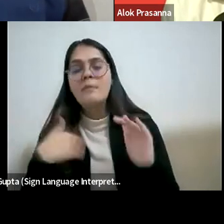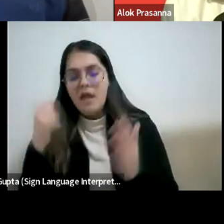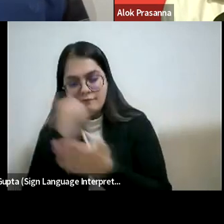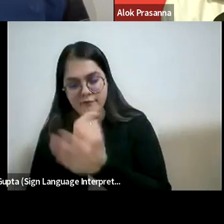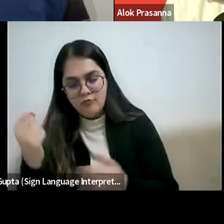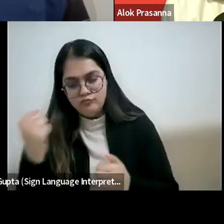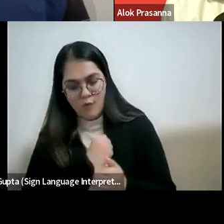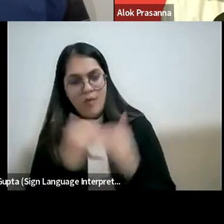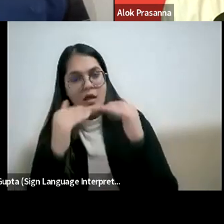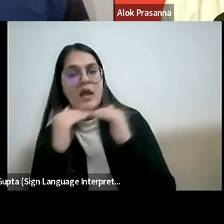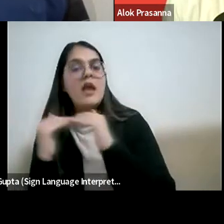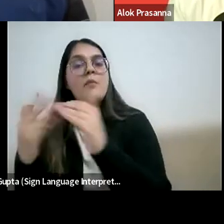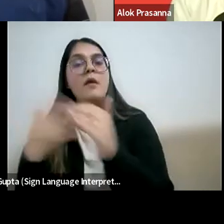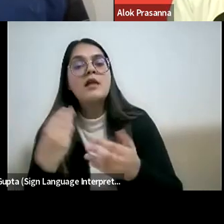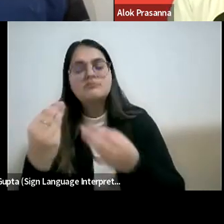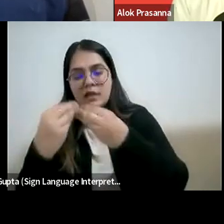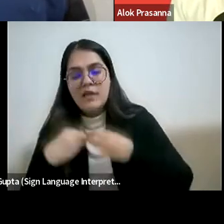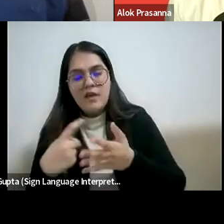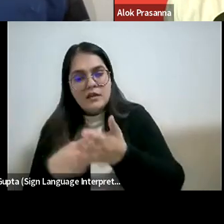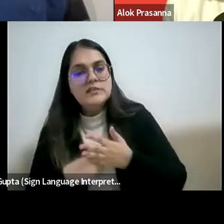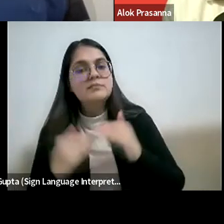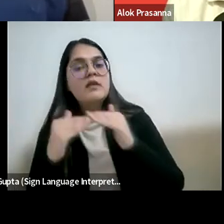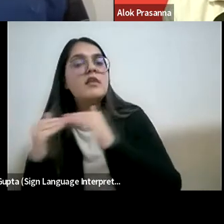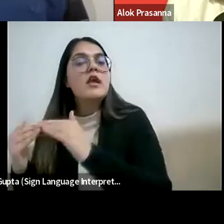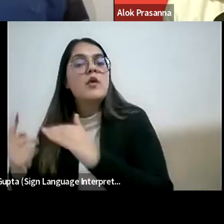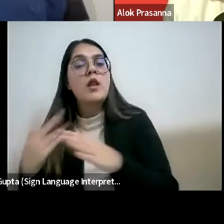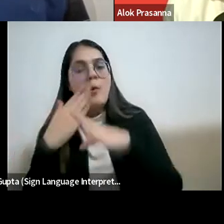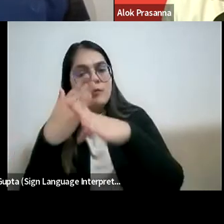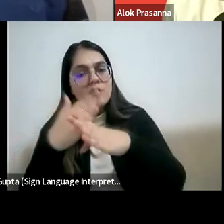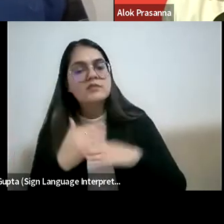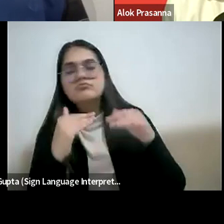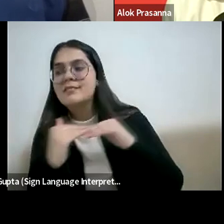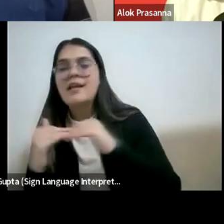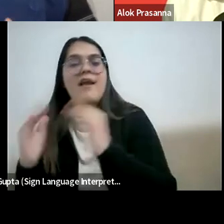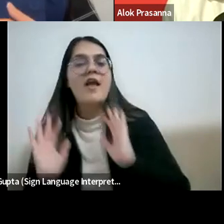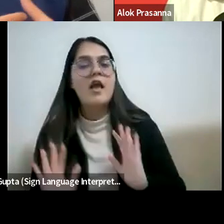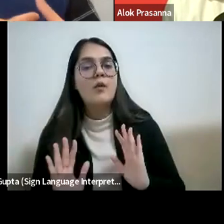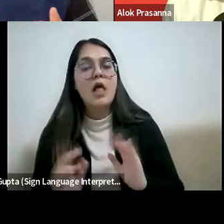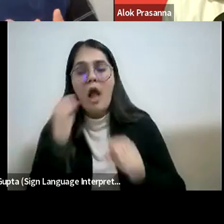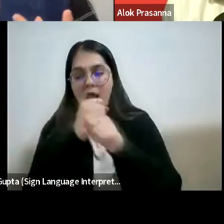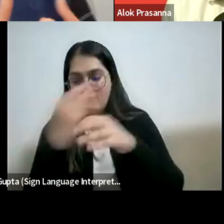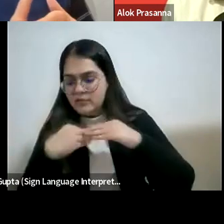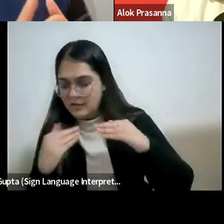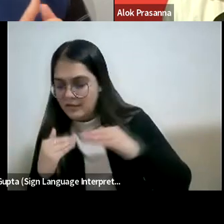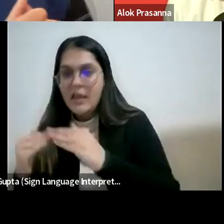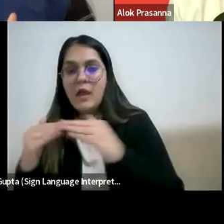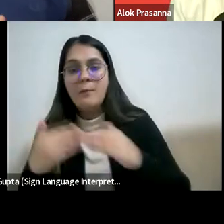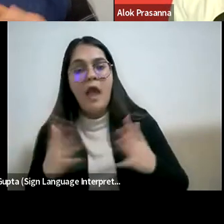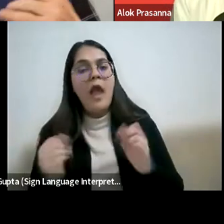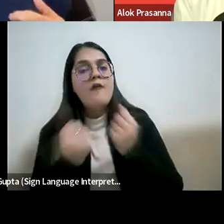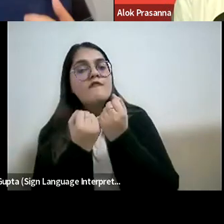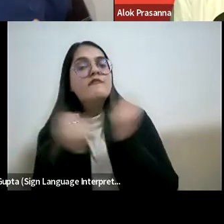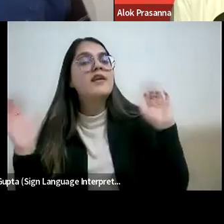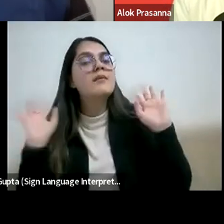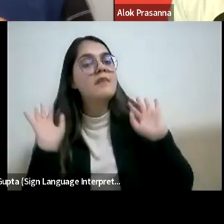to be equally respected and protected by our government. We have the freedom to follow our religion. We